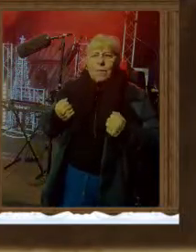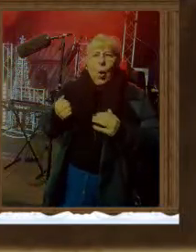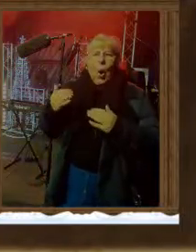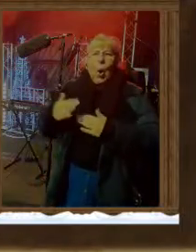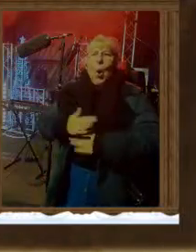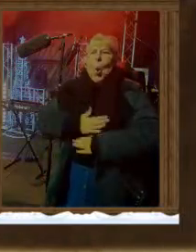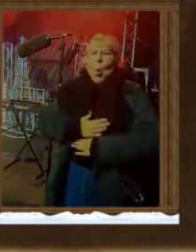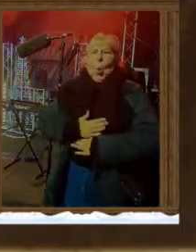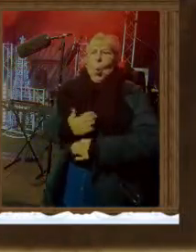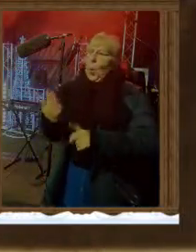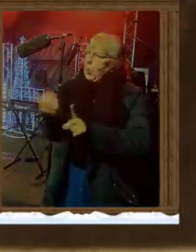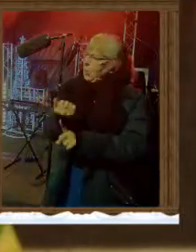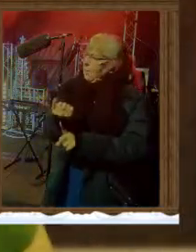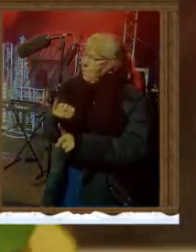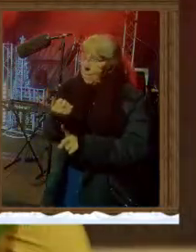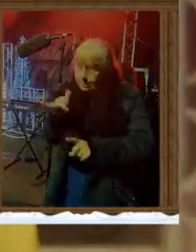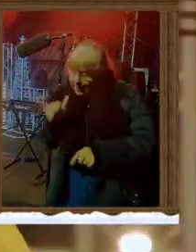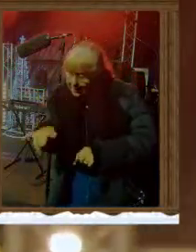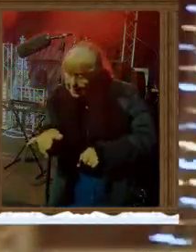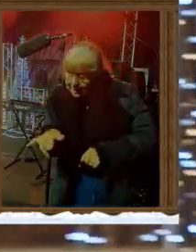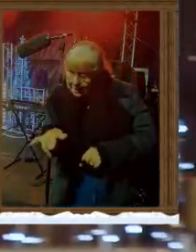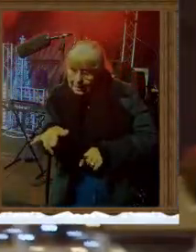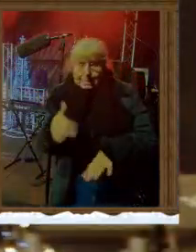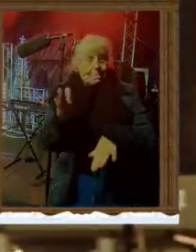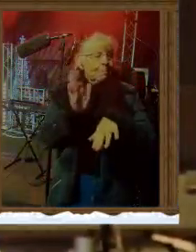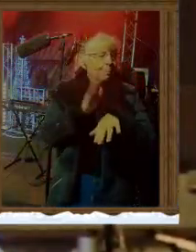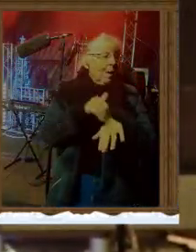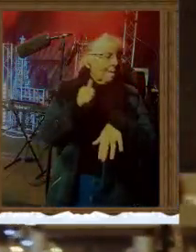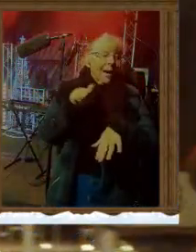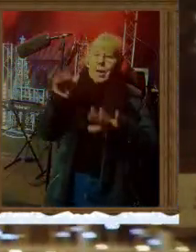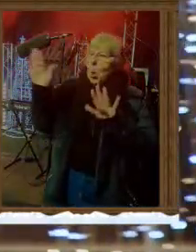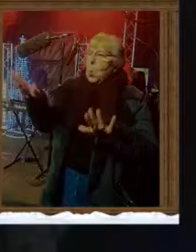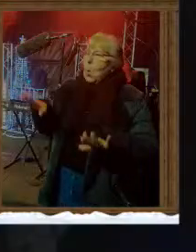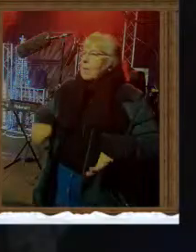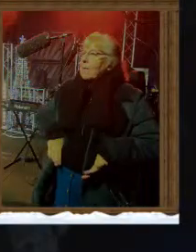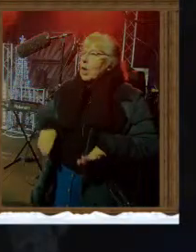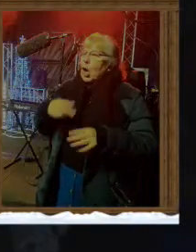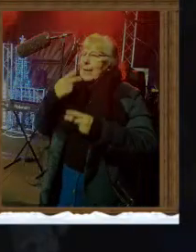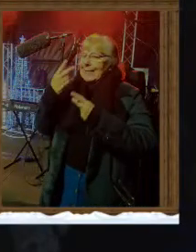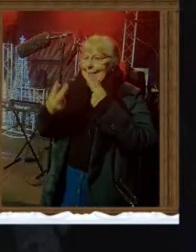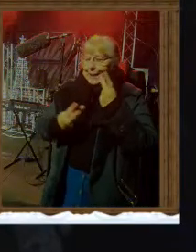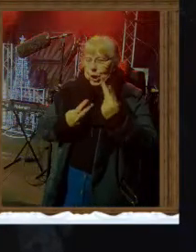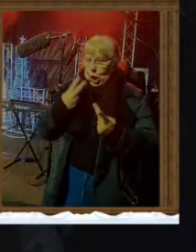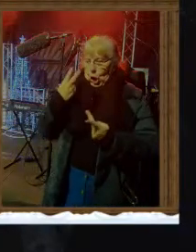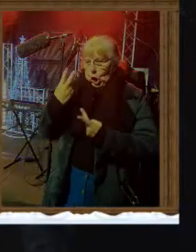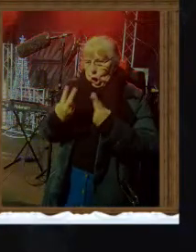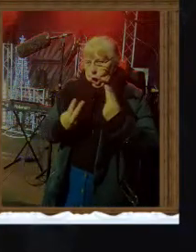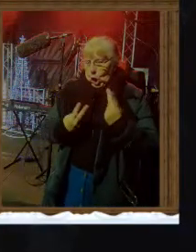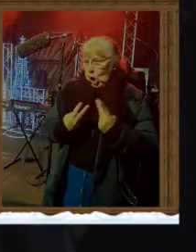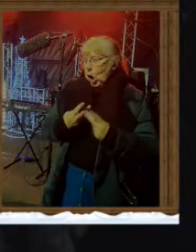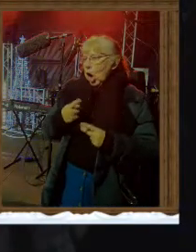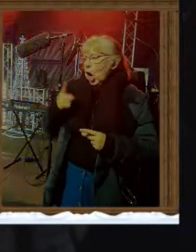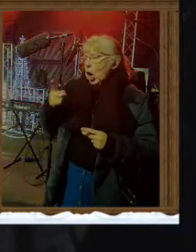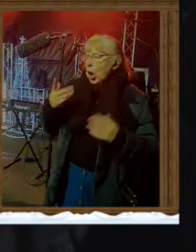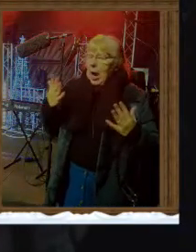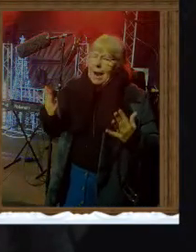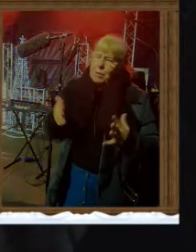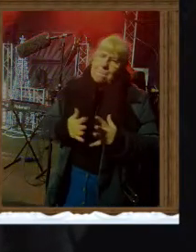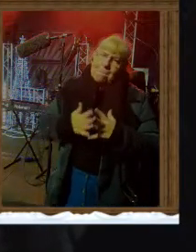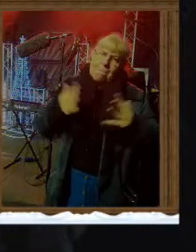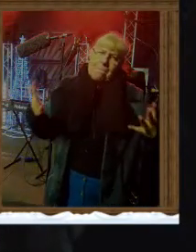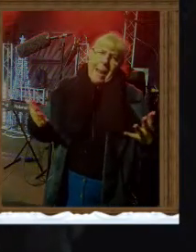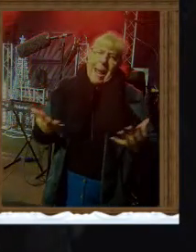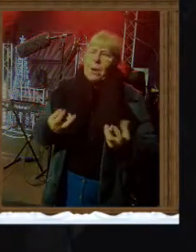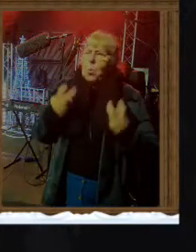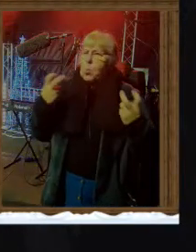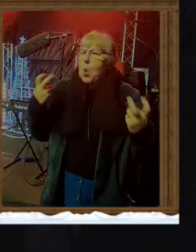So I'm going to invite to the stage a wonderful young singer. Now, you have to give her a big, big cheer before